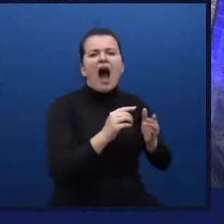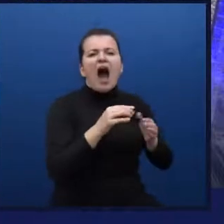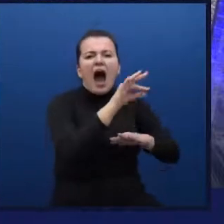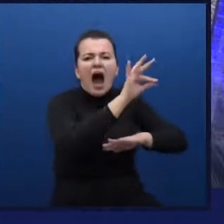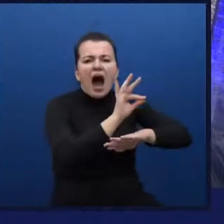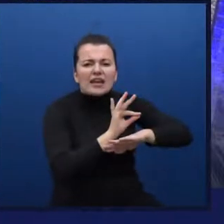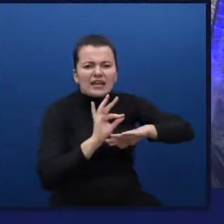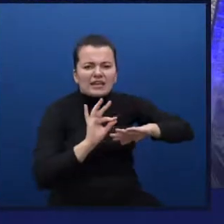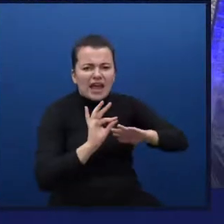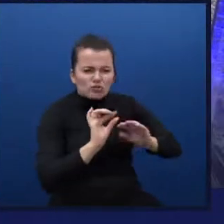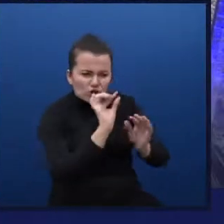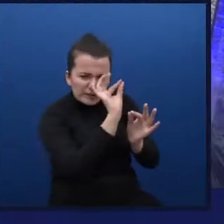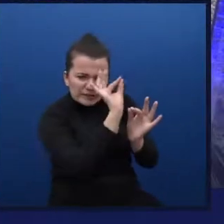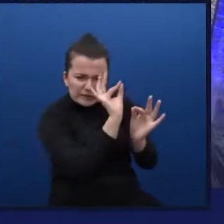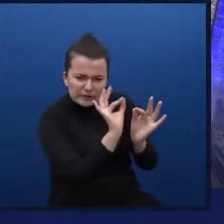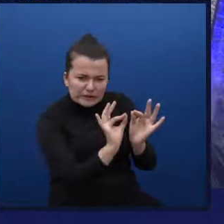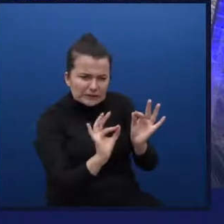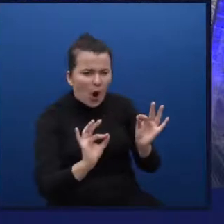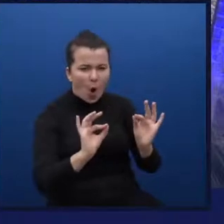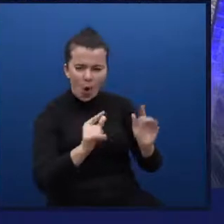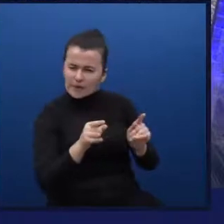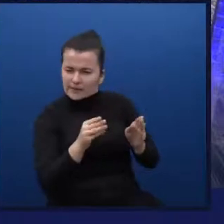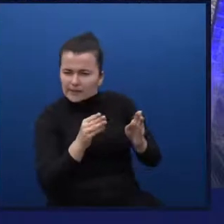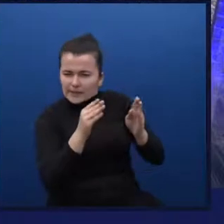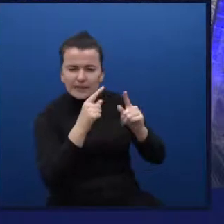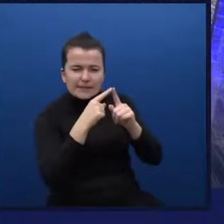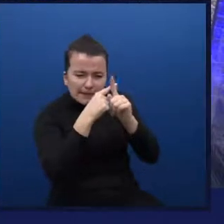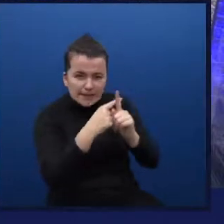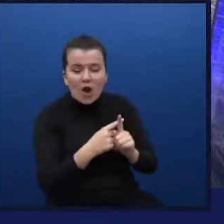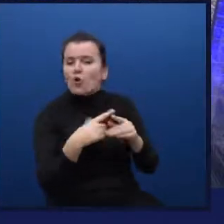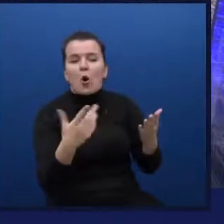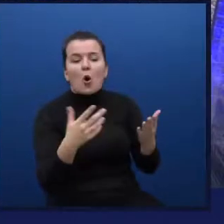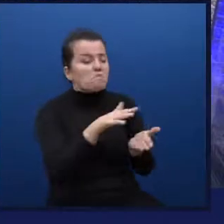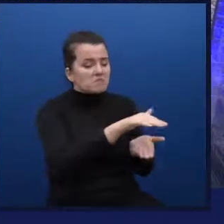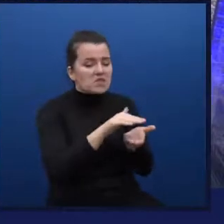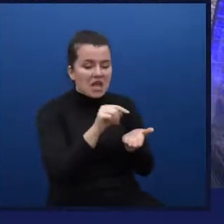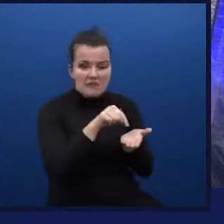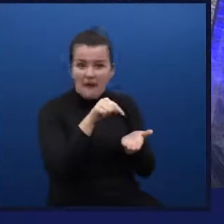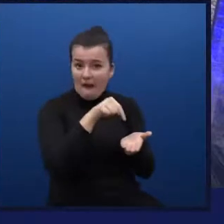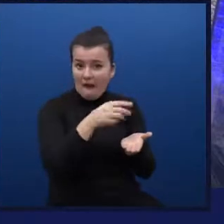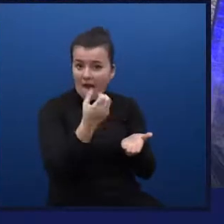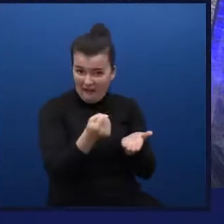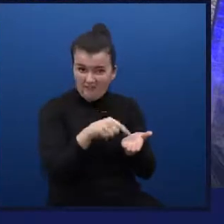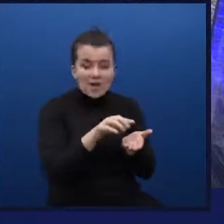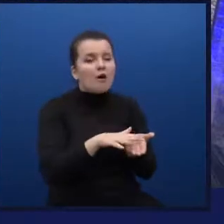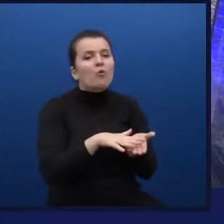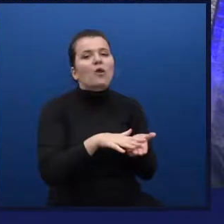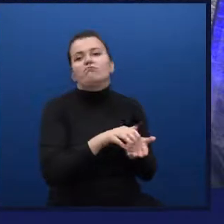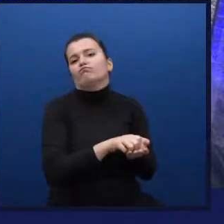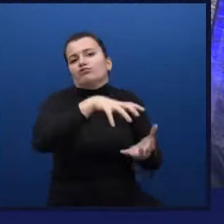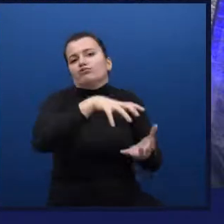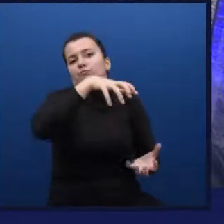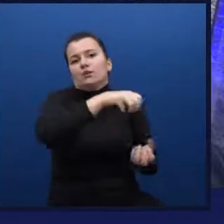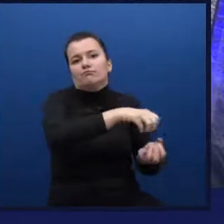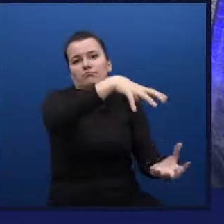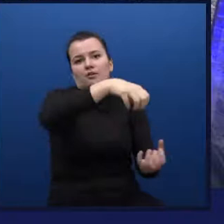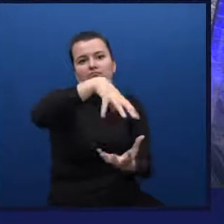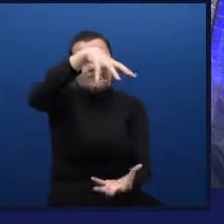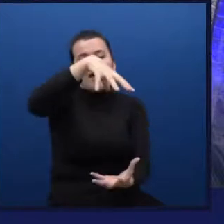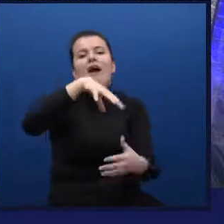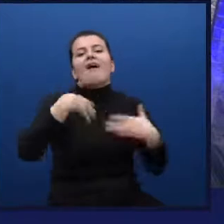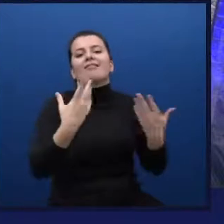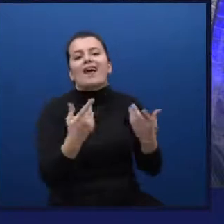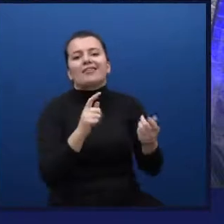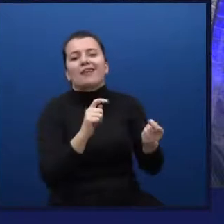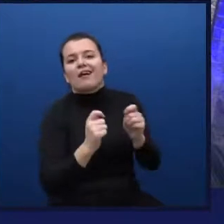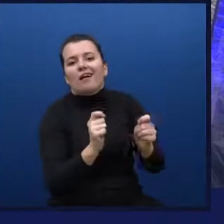We're not dependent on any specific satellite data. We can just use the data that is available to us. If at the end of the day, when the services are